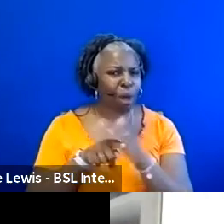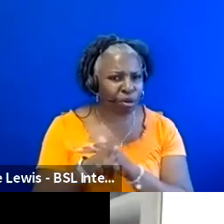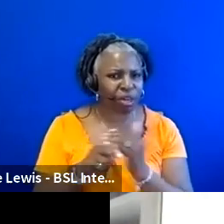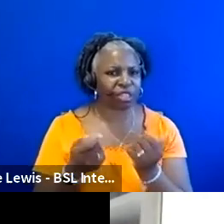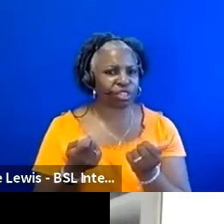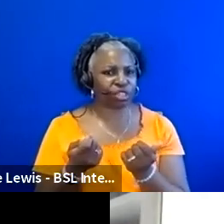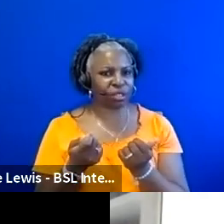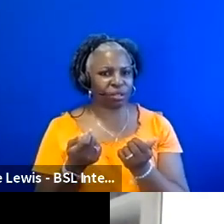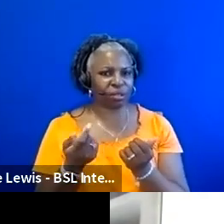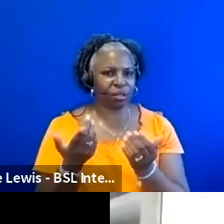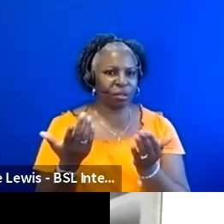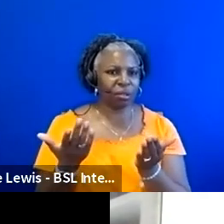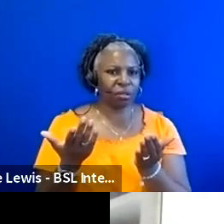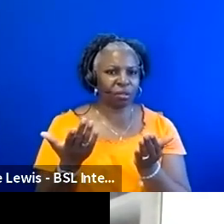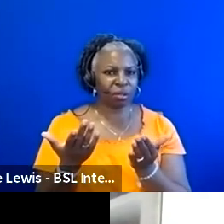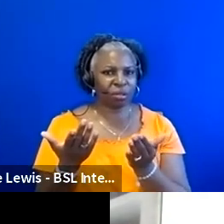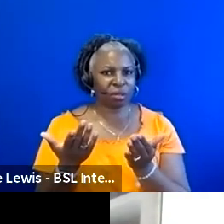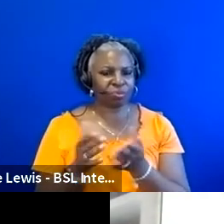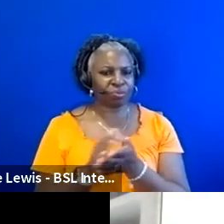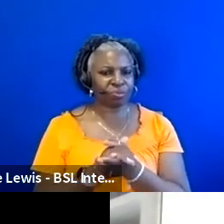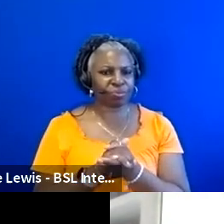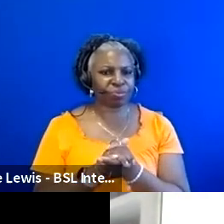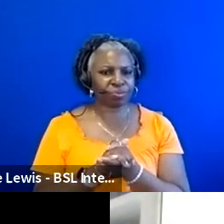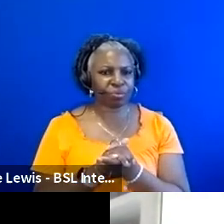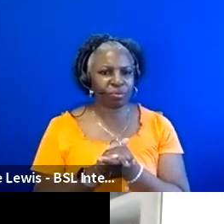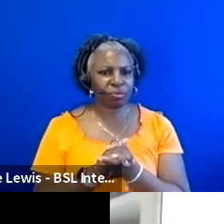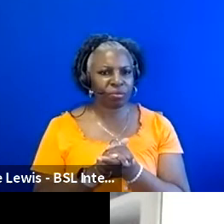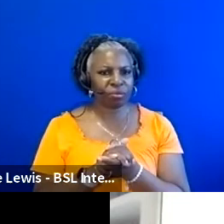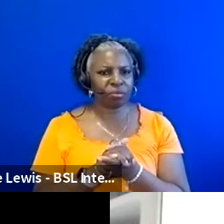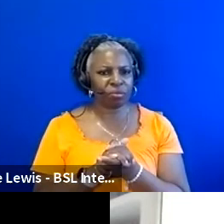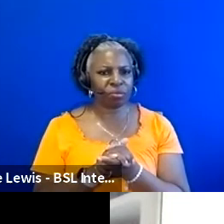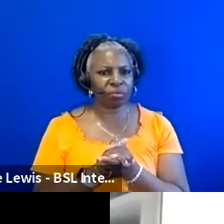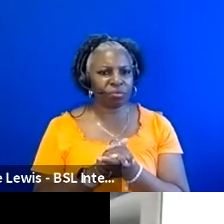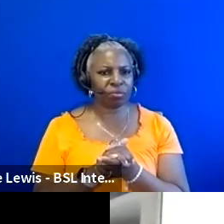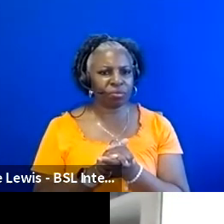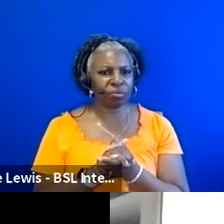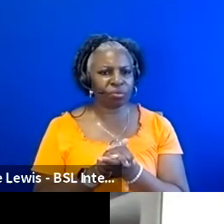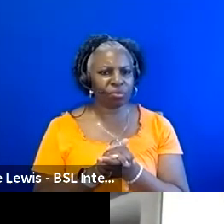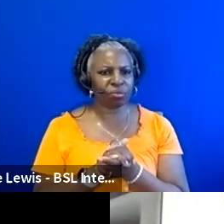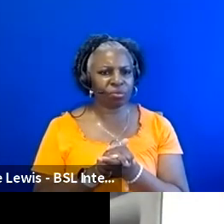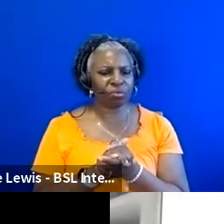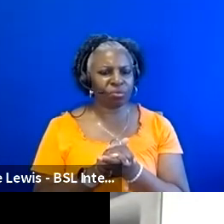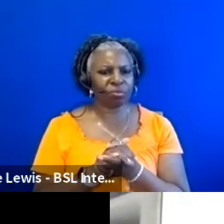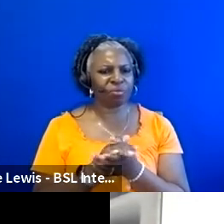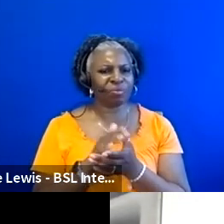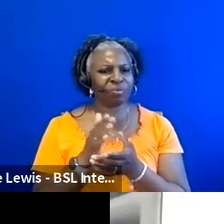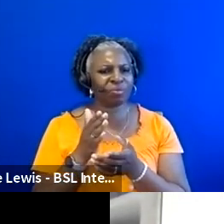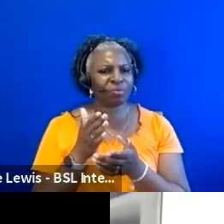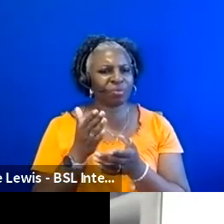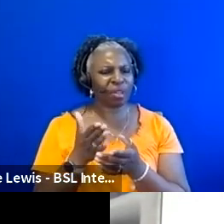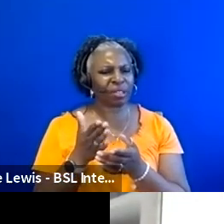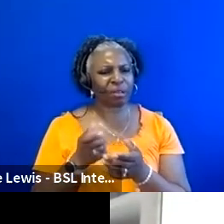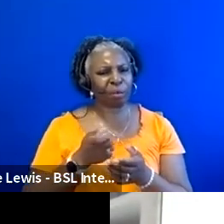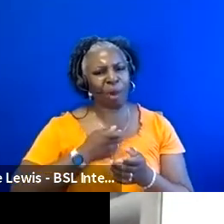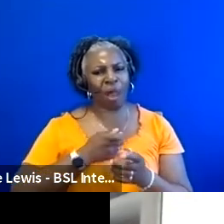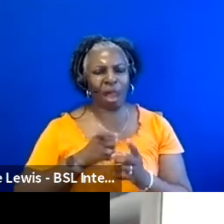stay away from the hot topics here. And I I think because of the niche I write in and the